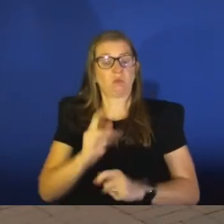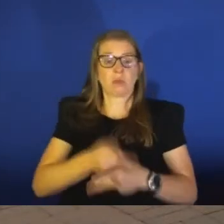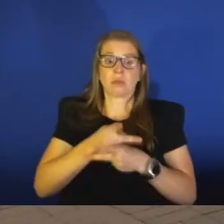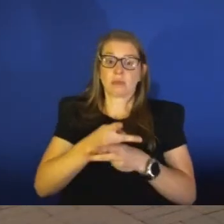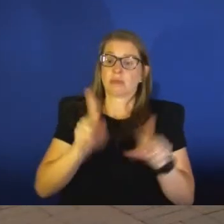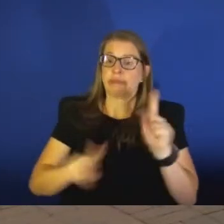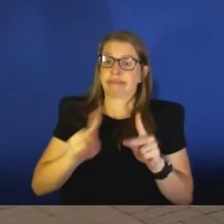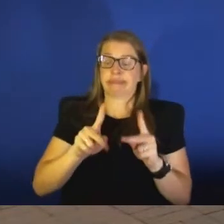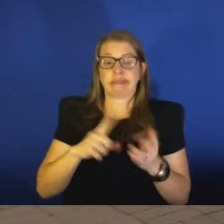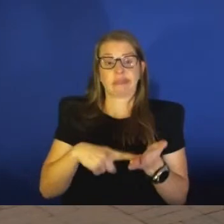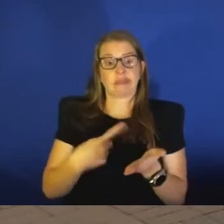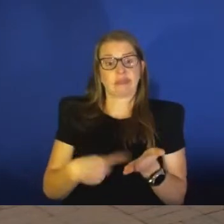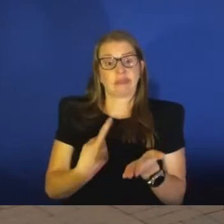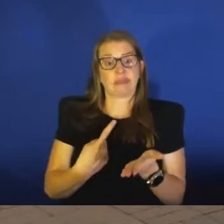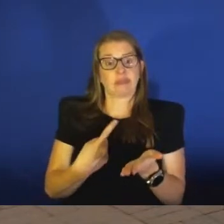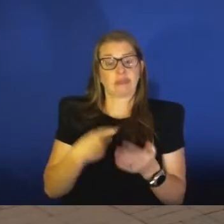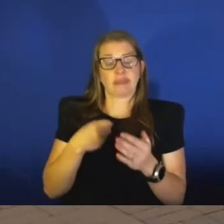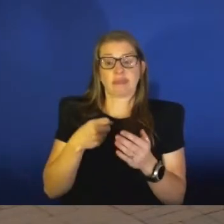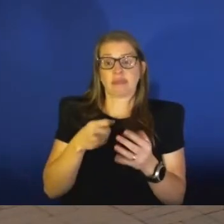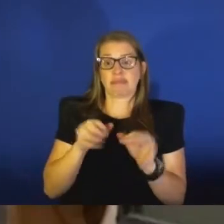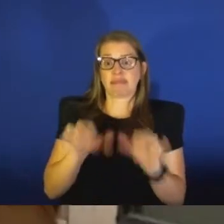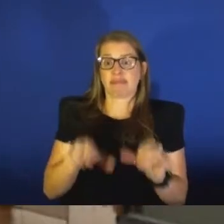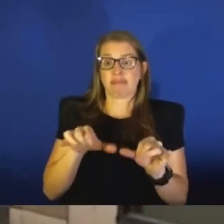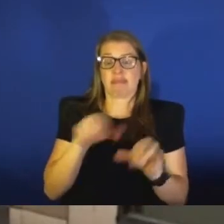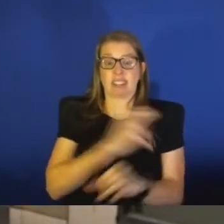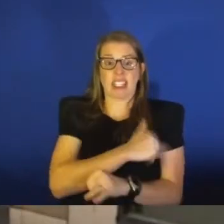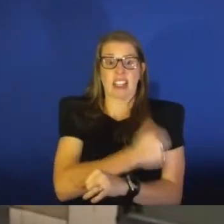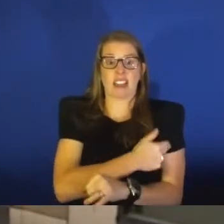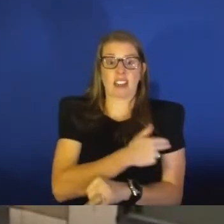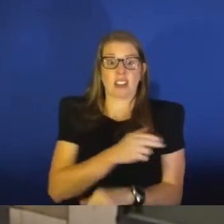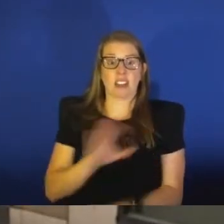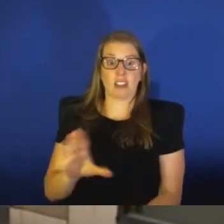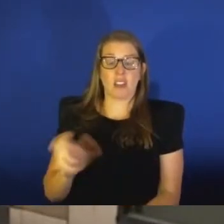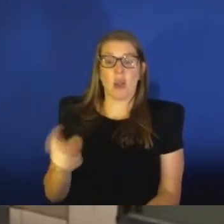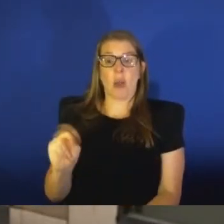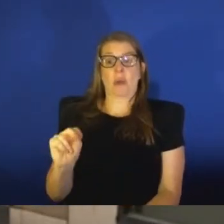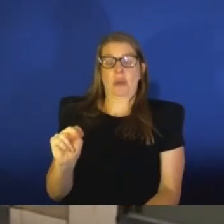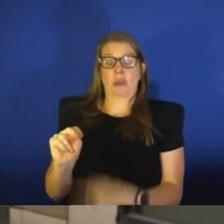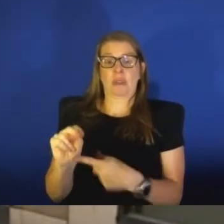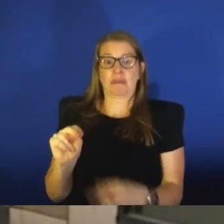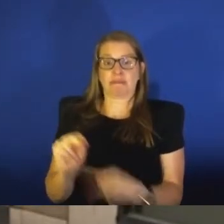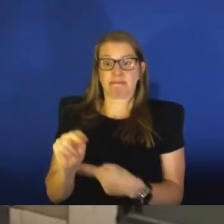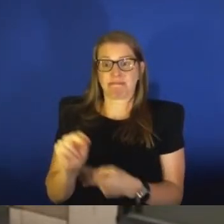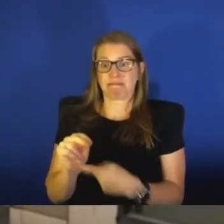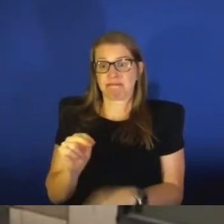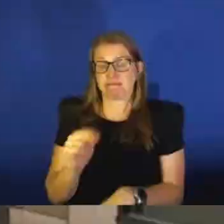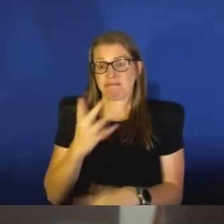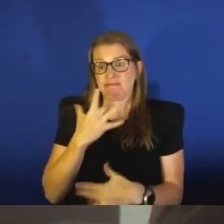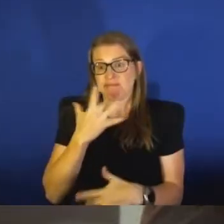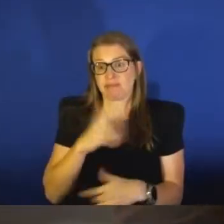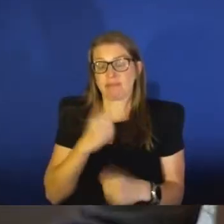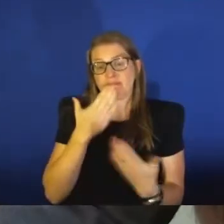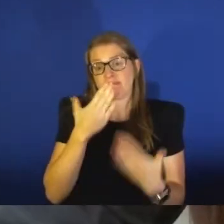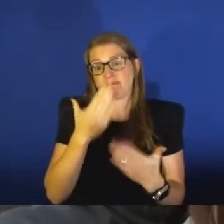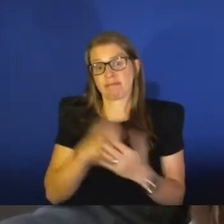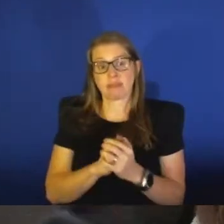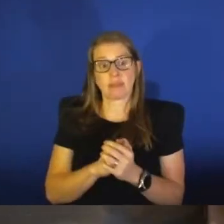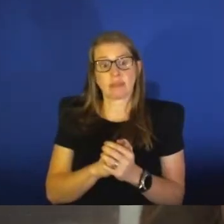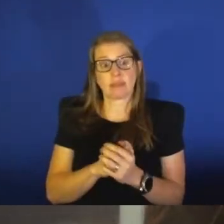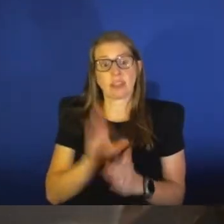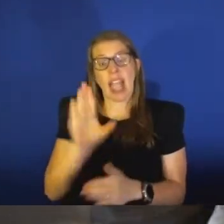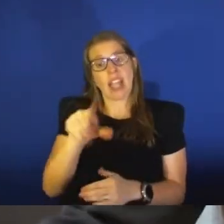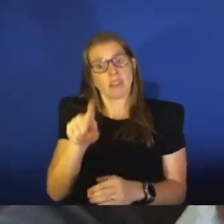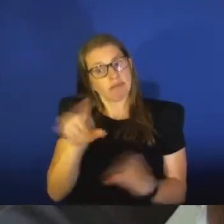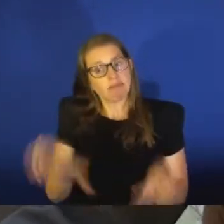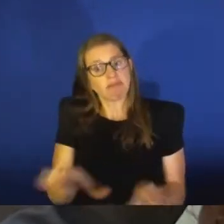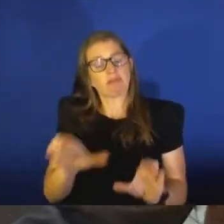cases they're in the hospital of their own shortcomings, so I just thank them for all they've done and appreciate it. Hey, you're doing a great